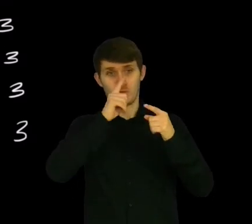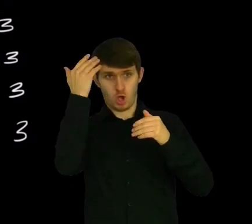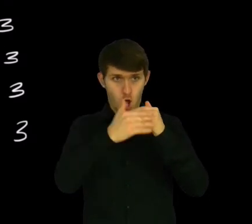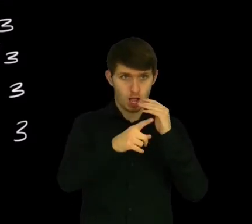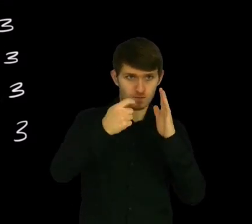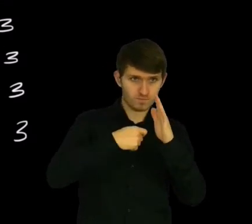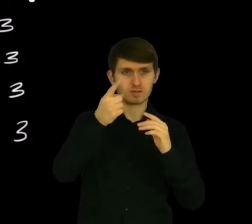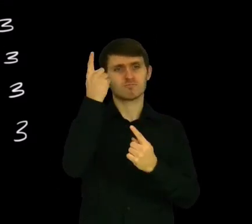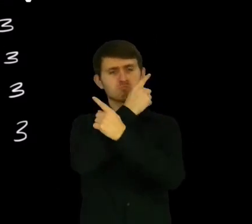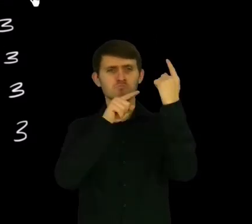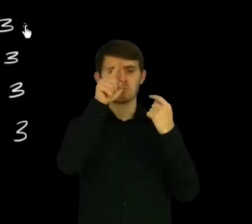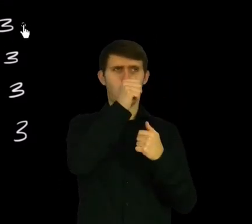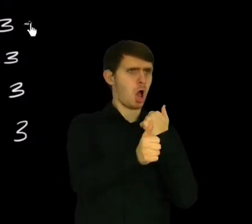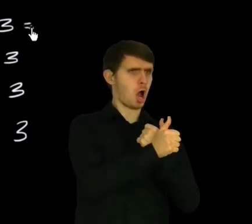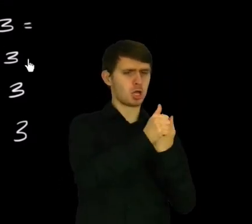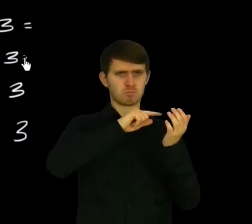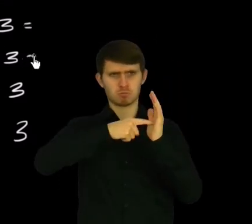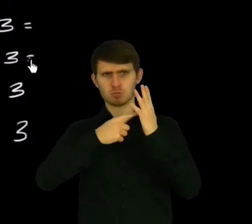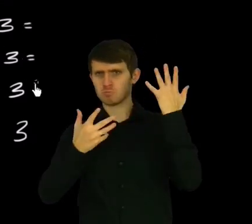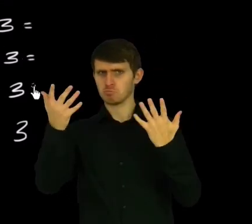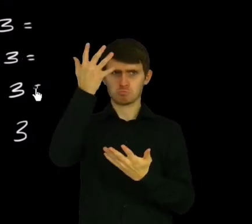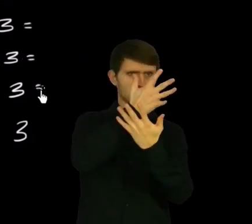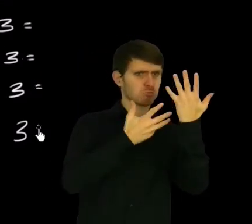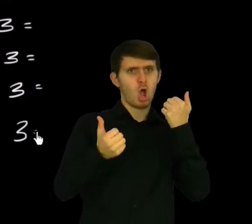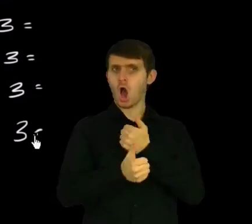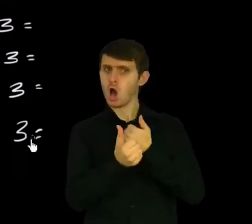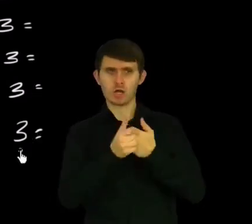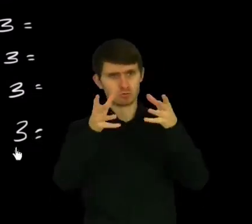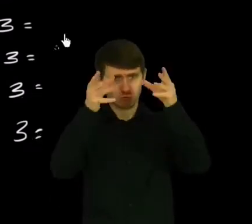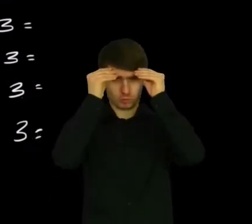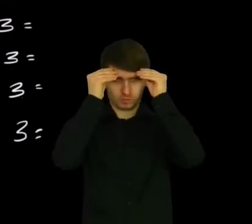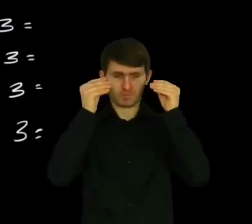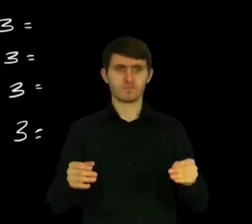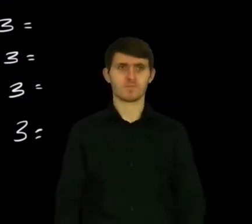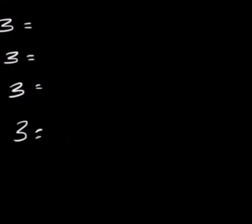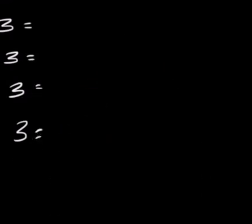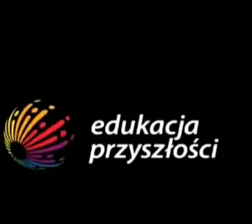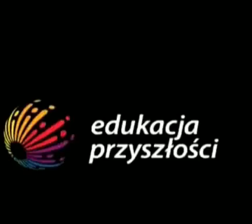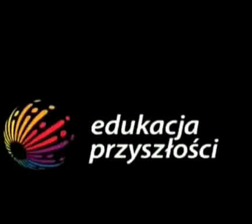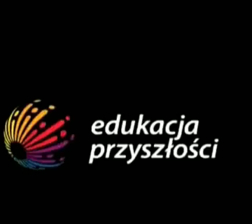to think about what all of these are after this video is done.